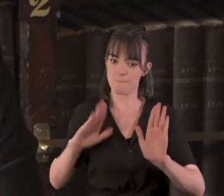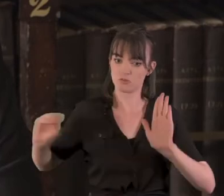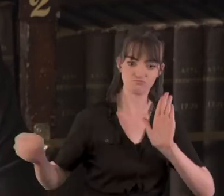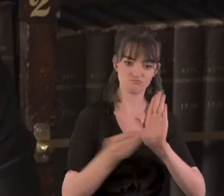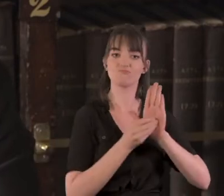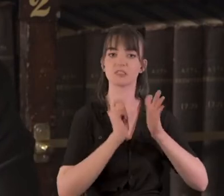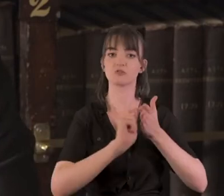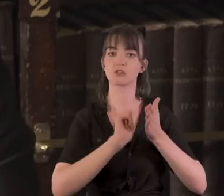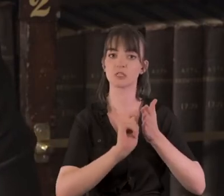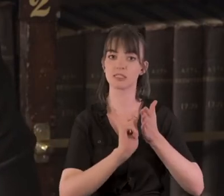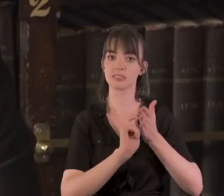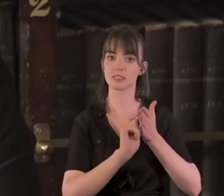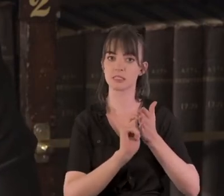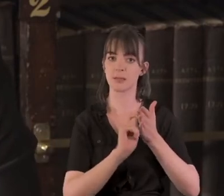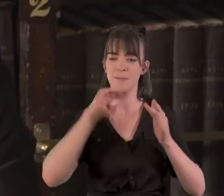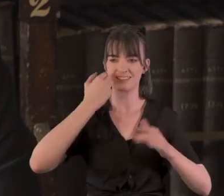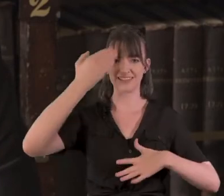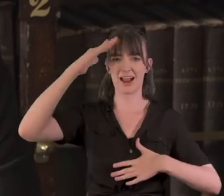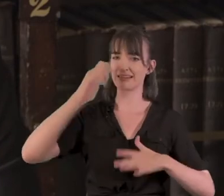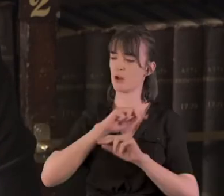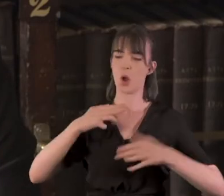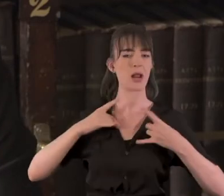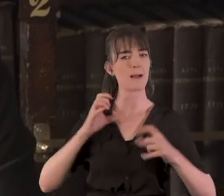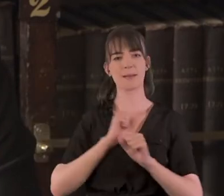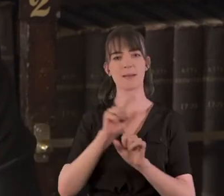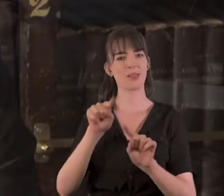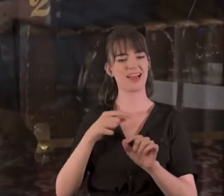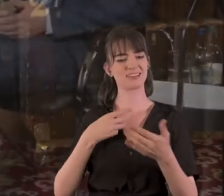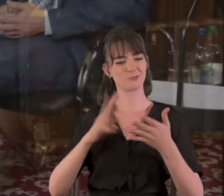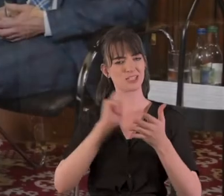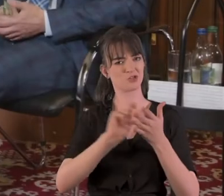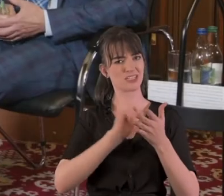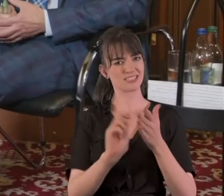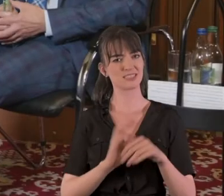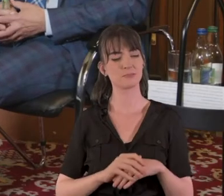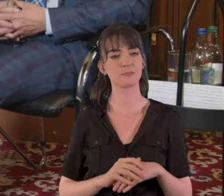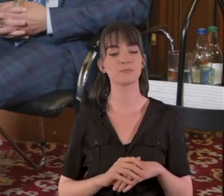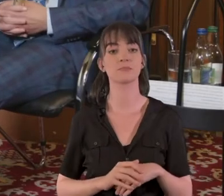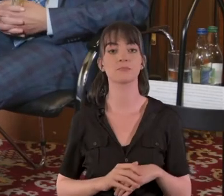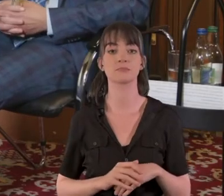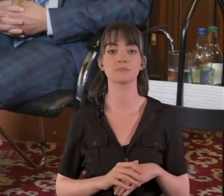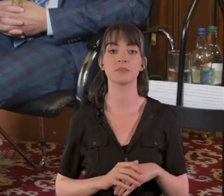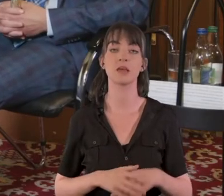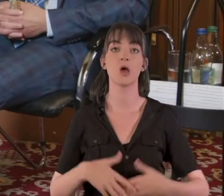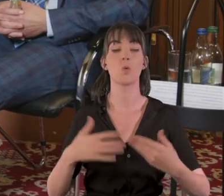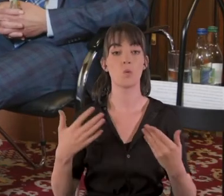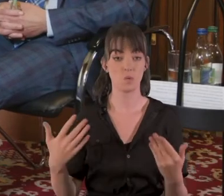it was obviously so controversial in Ireland after when the treaty was brought home? Well,